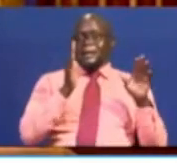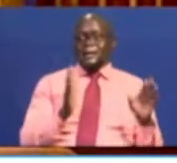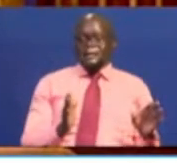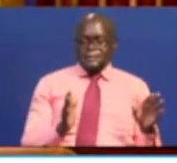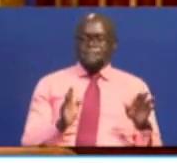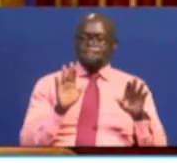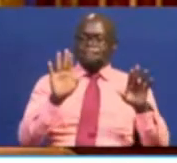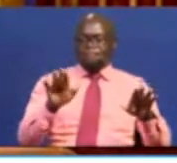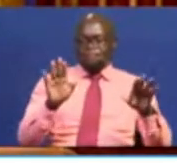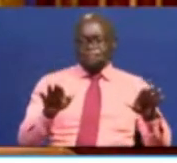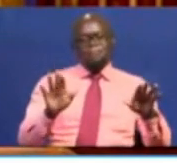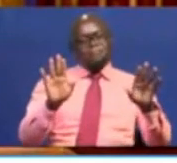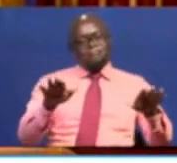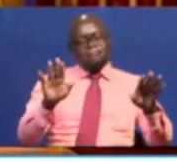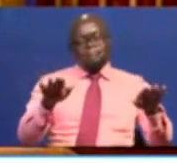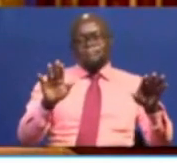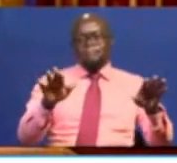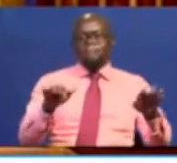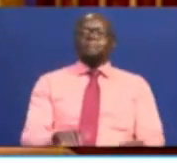Senators, order.